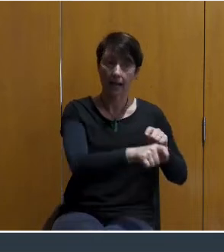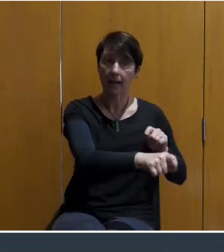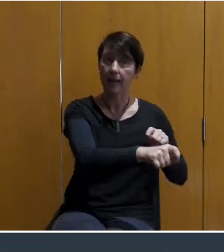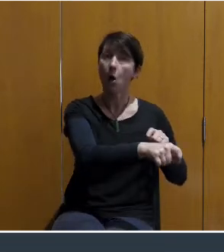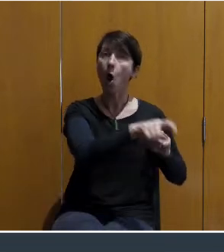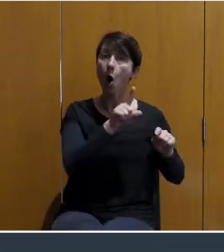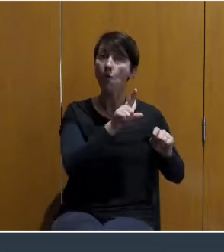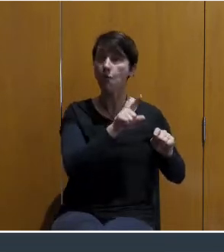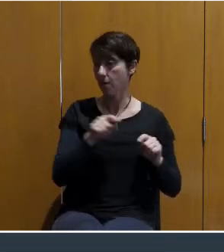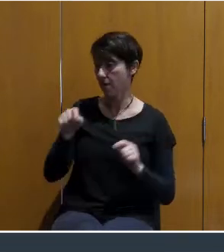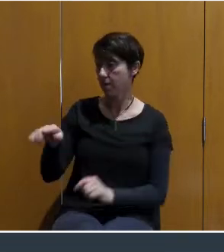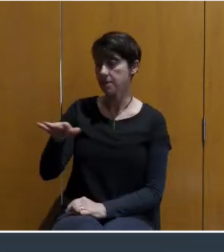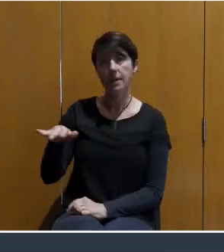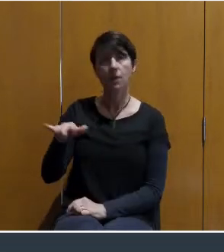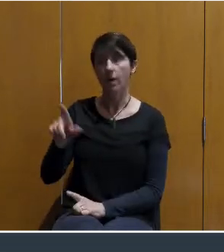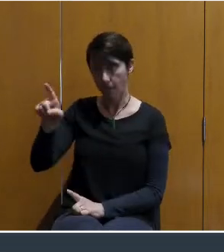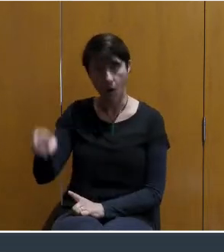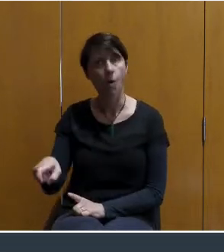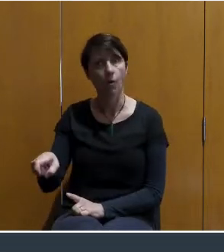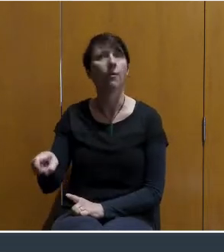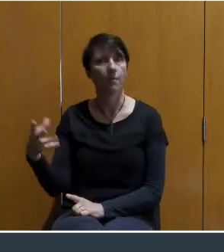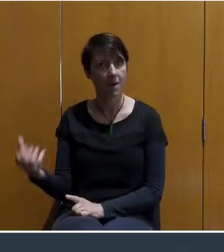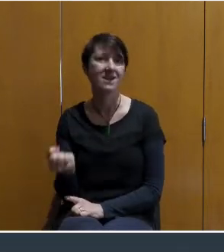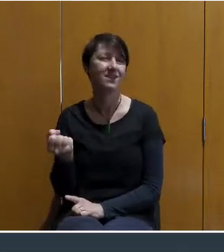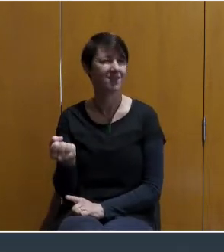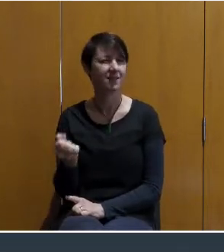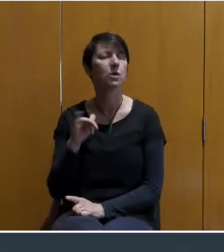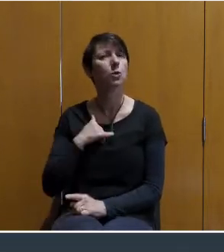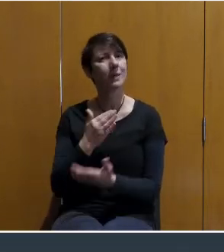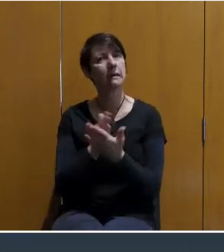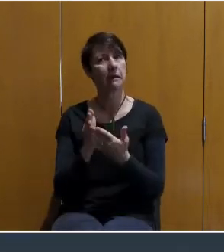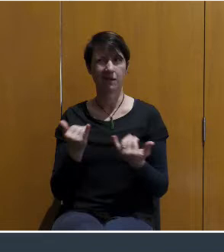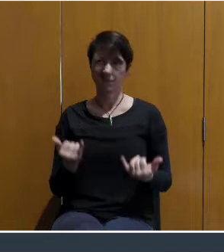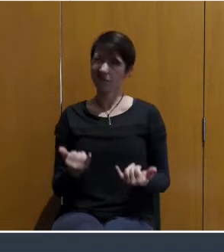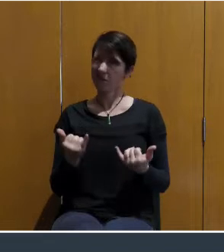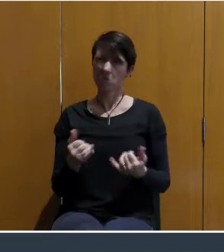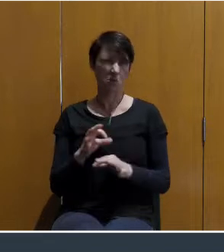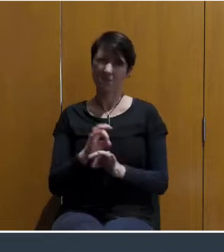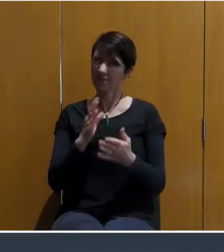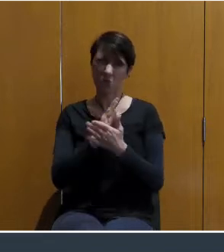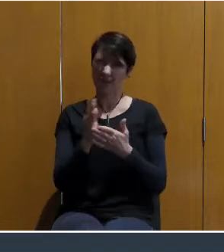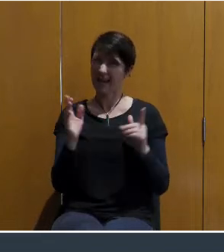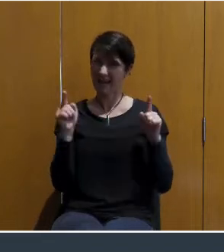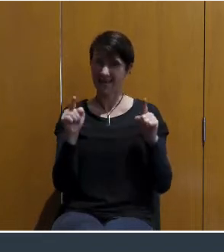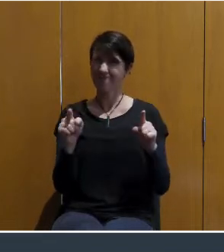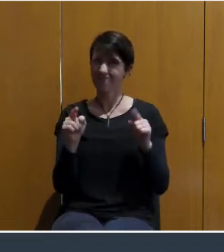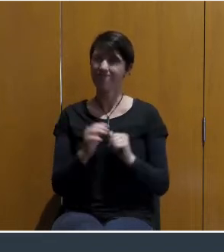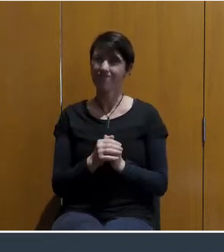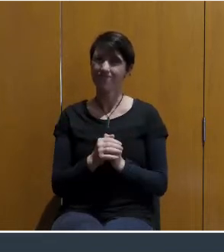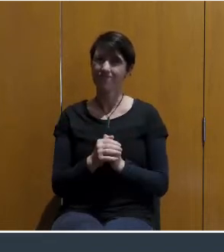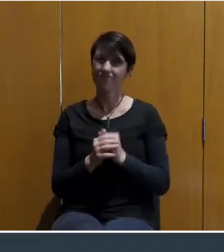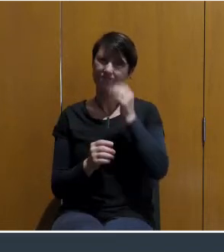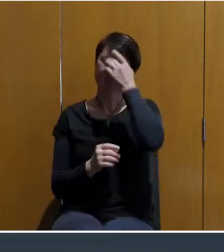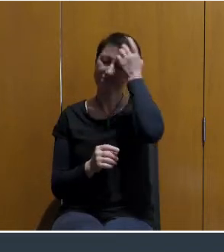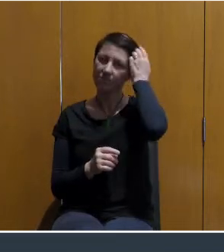So yeah, I think that would be really good. Because it's not that clear. It sort of says at the beginning that there isn't, this